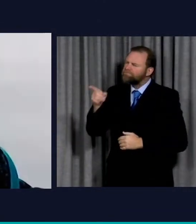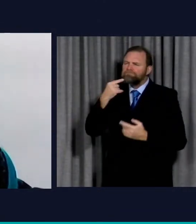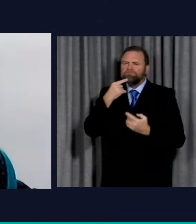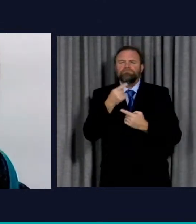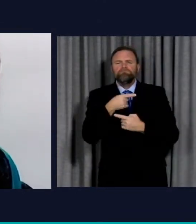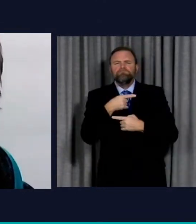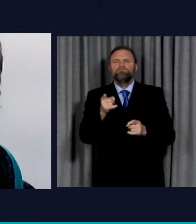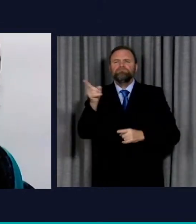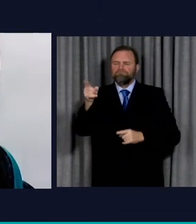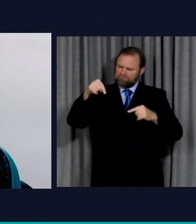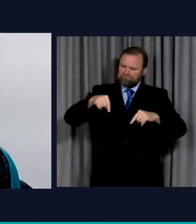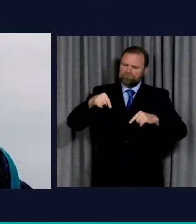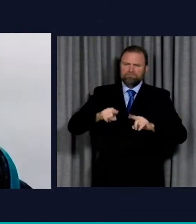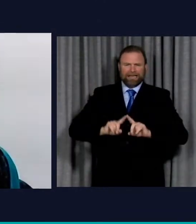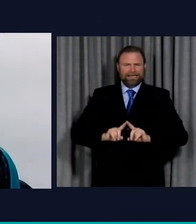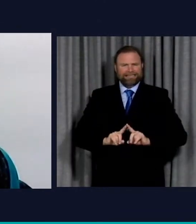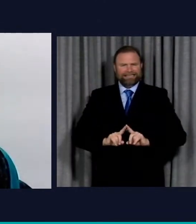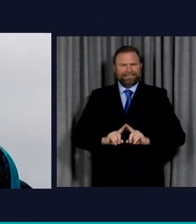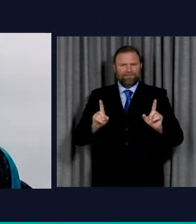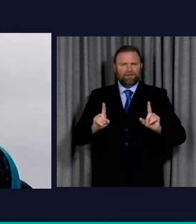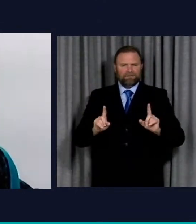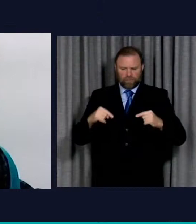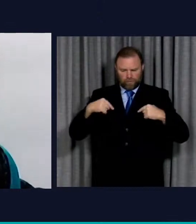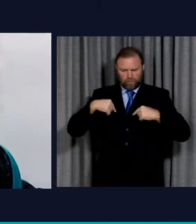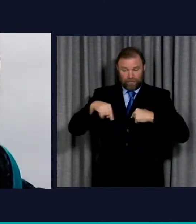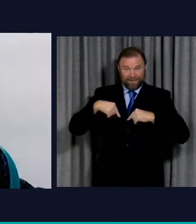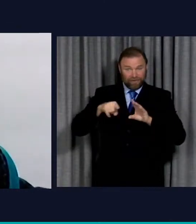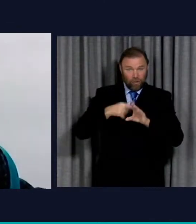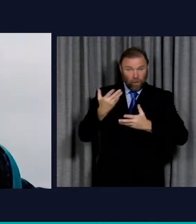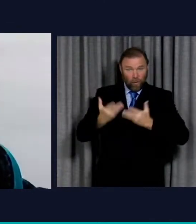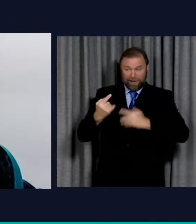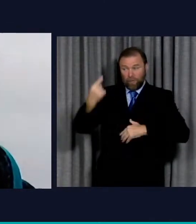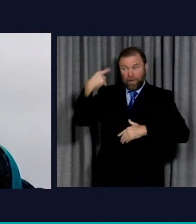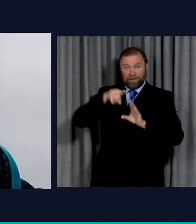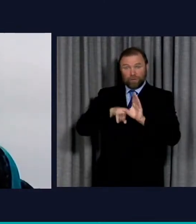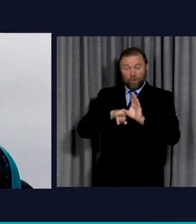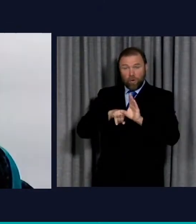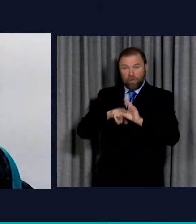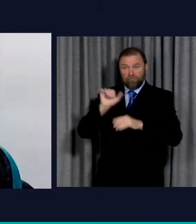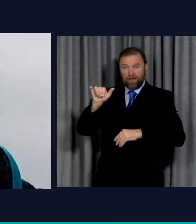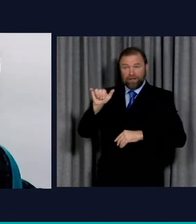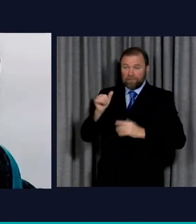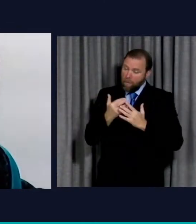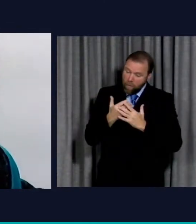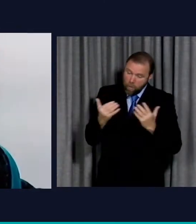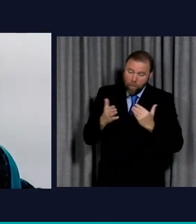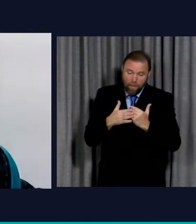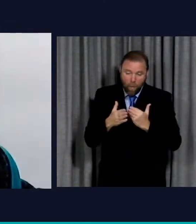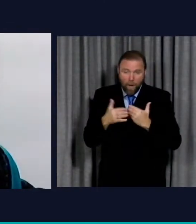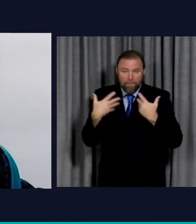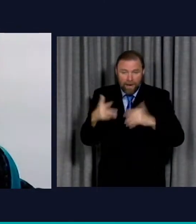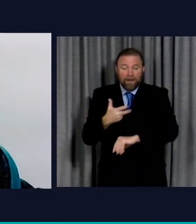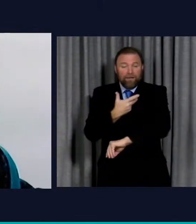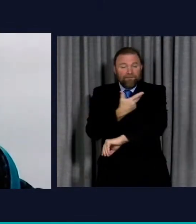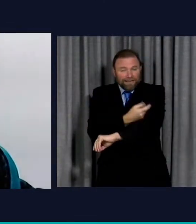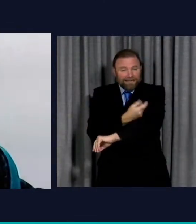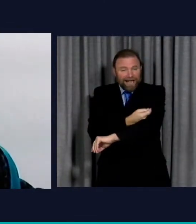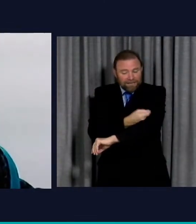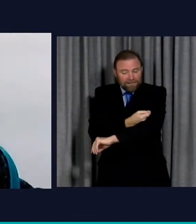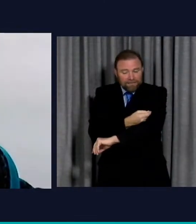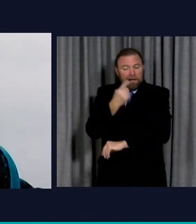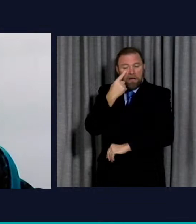statement that we're in a different position this year than last year. Many more people have been vaccinated, and it seems the Health